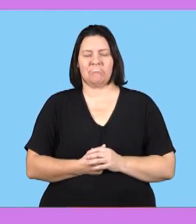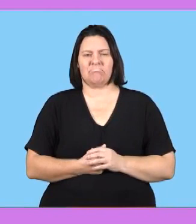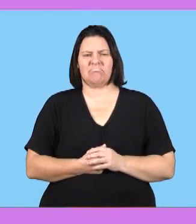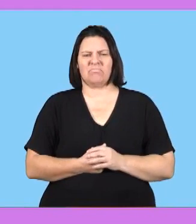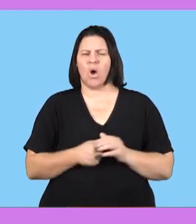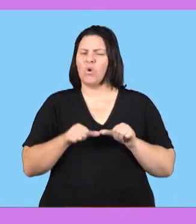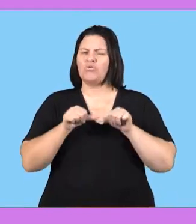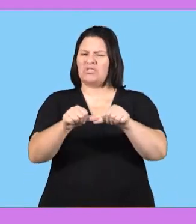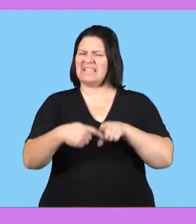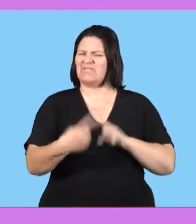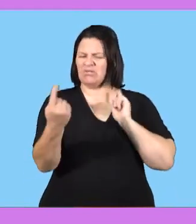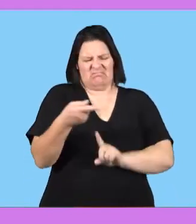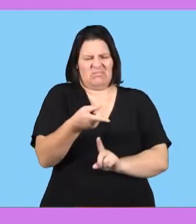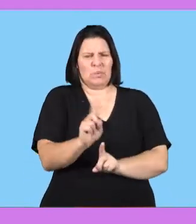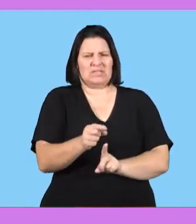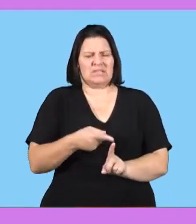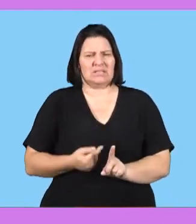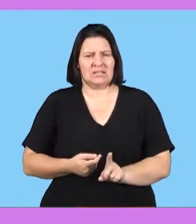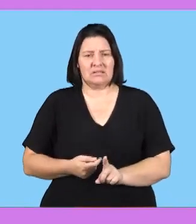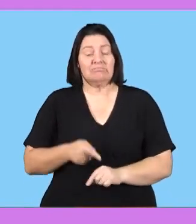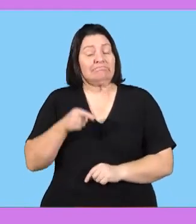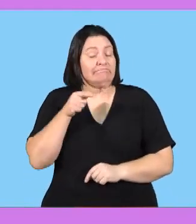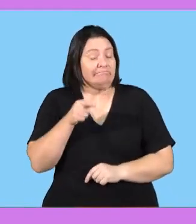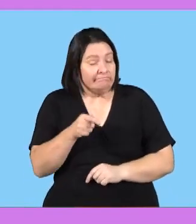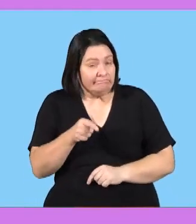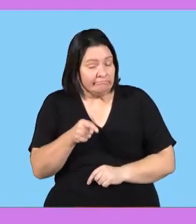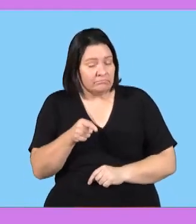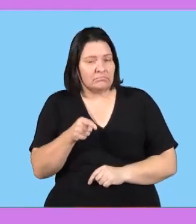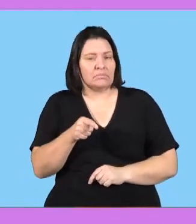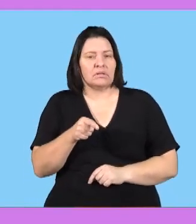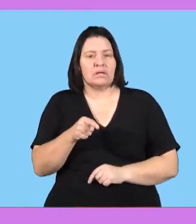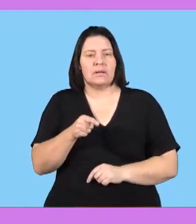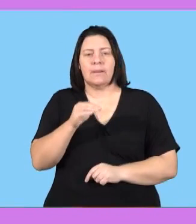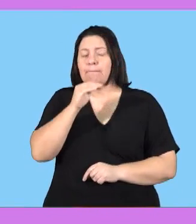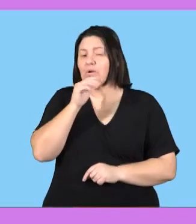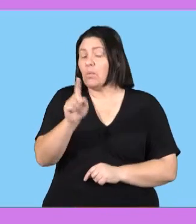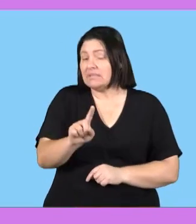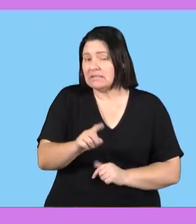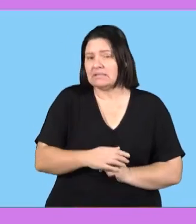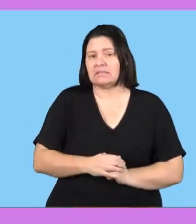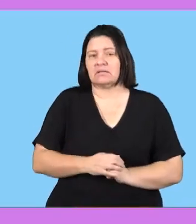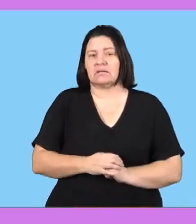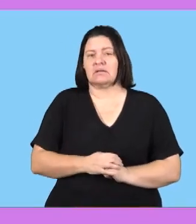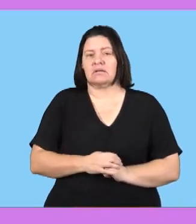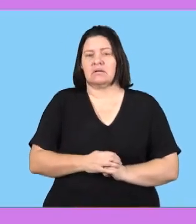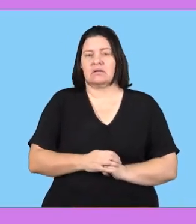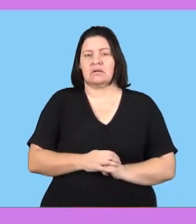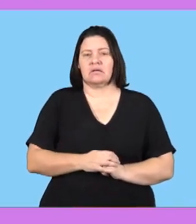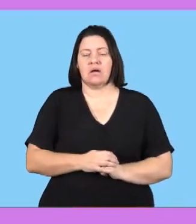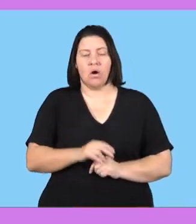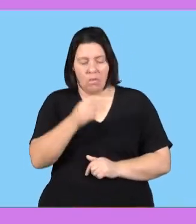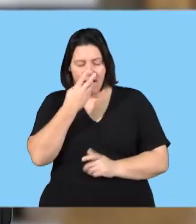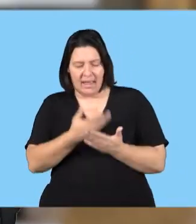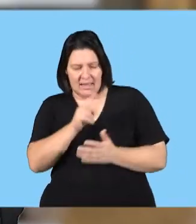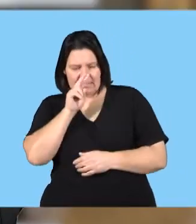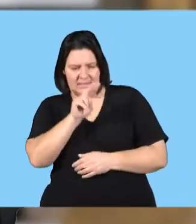What is constant difference? Constant difference means it's a difference that one can